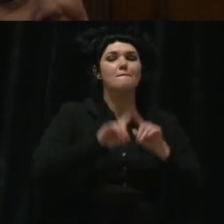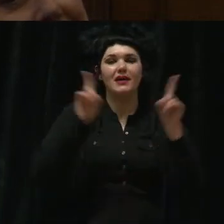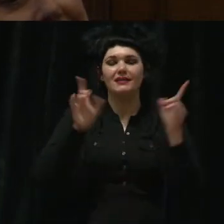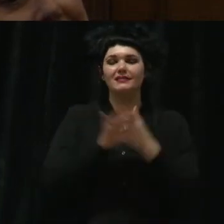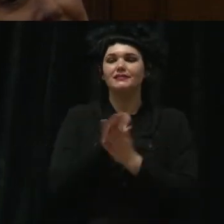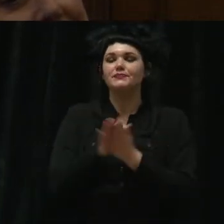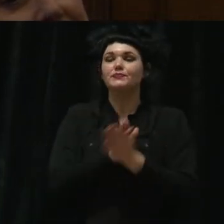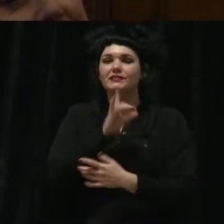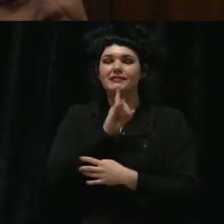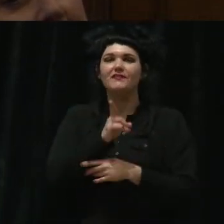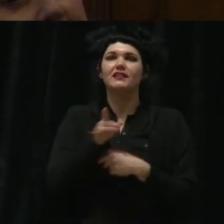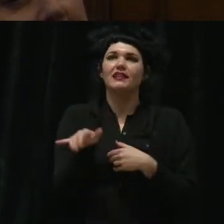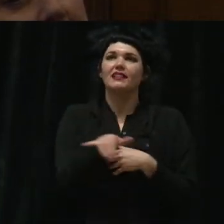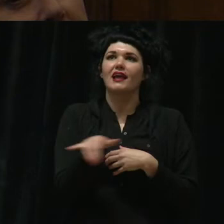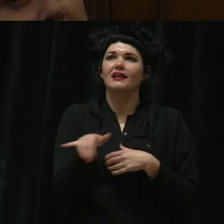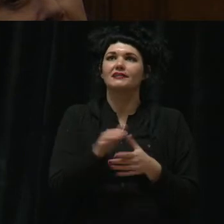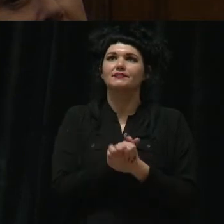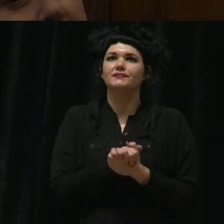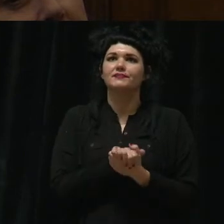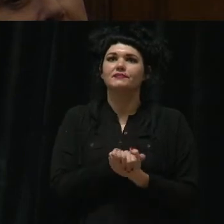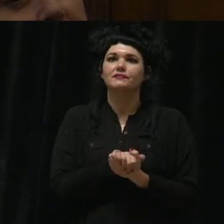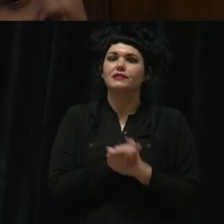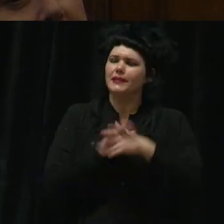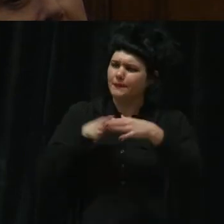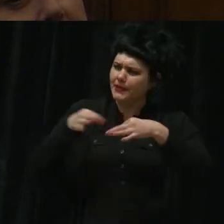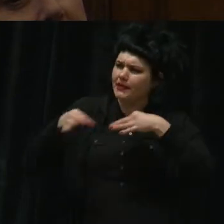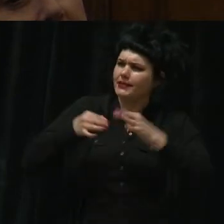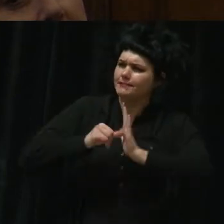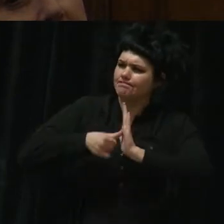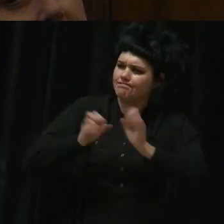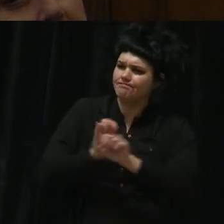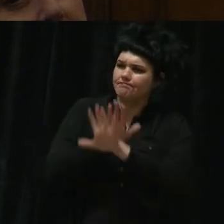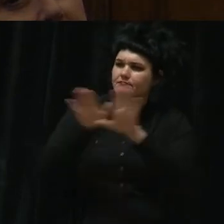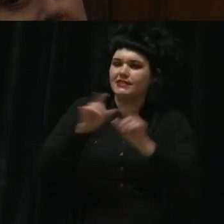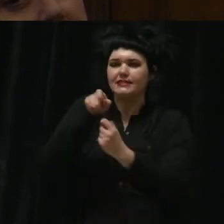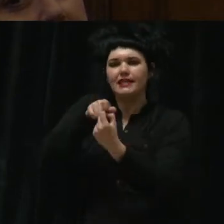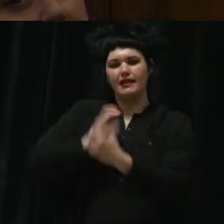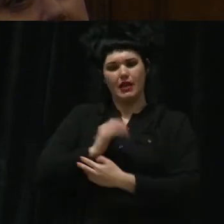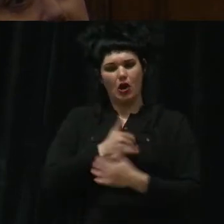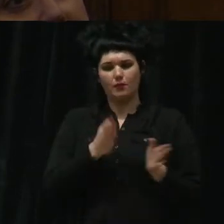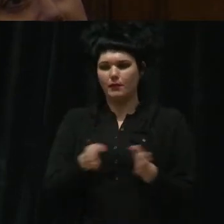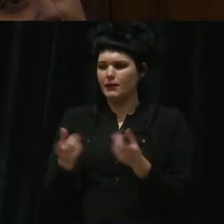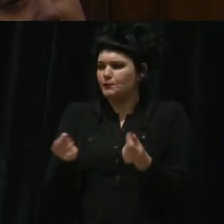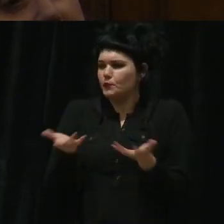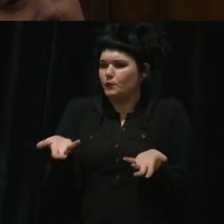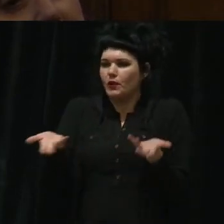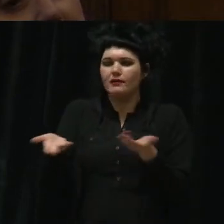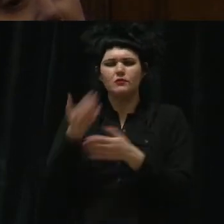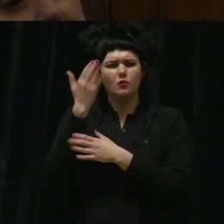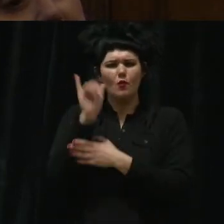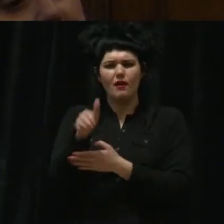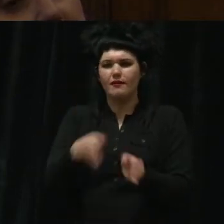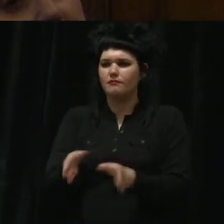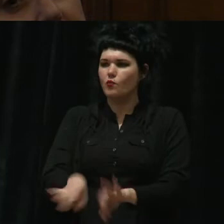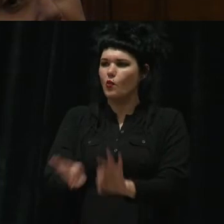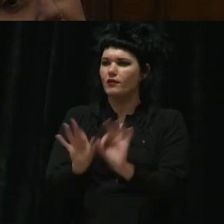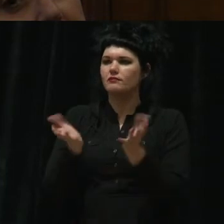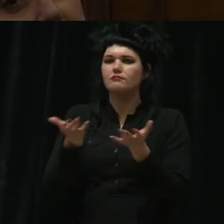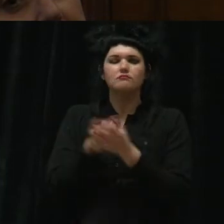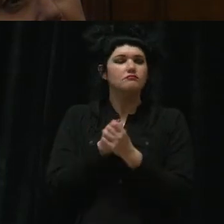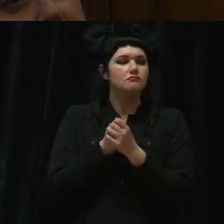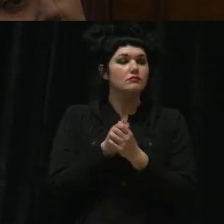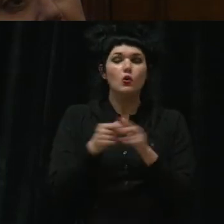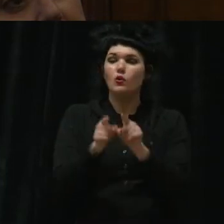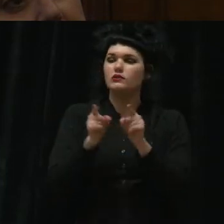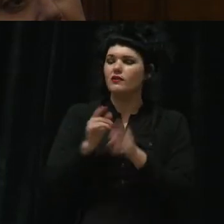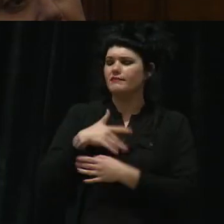but definitely like being clear about, you know, what exactly the plan is and why it's so important. And also, I